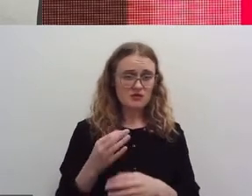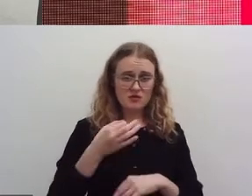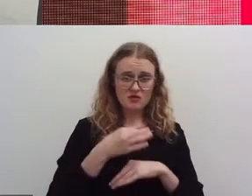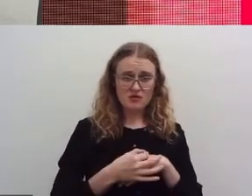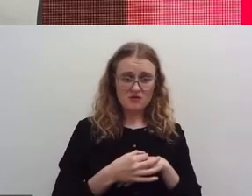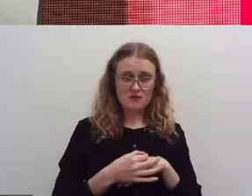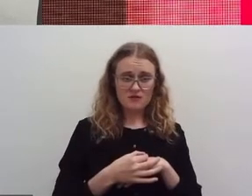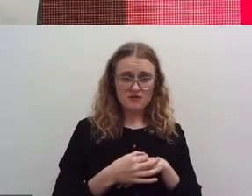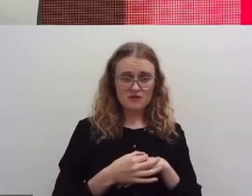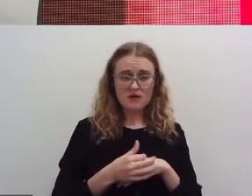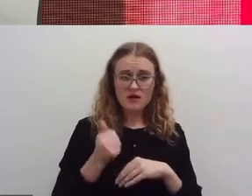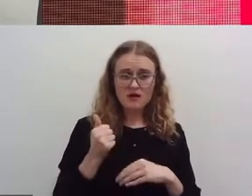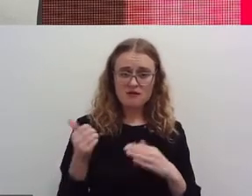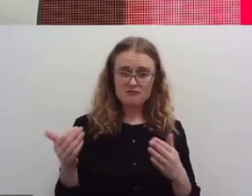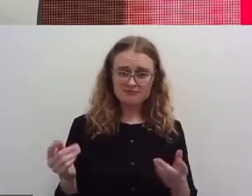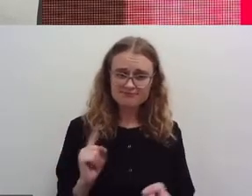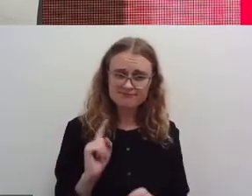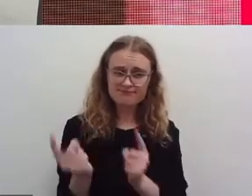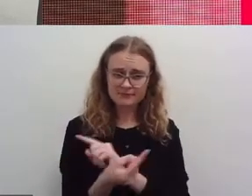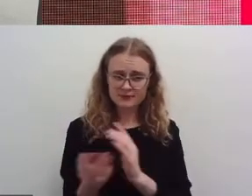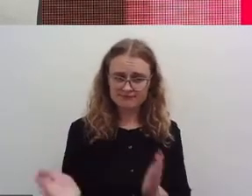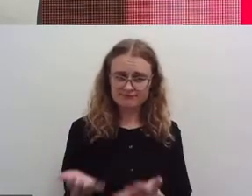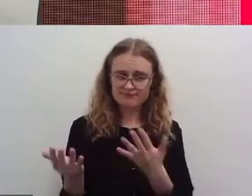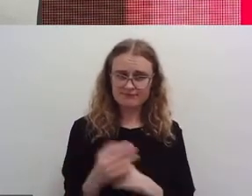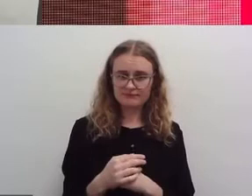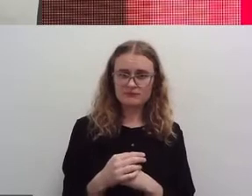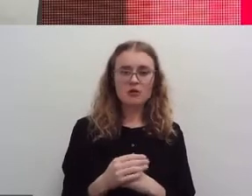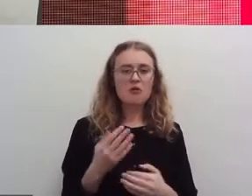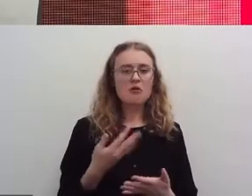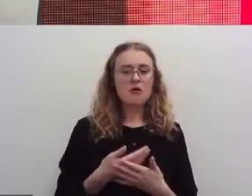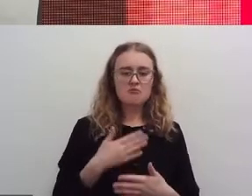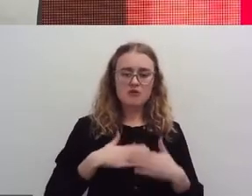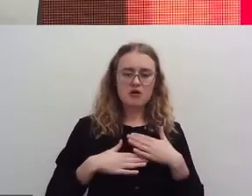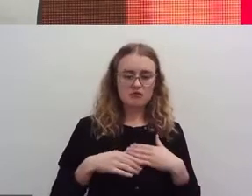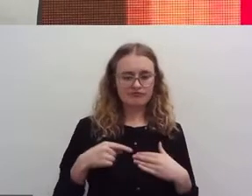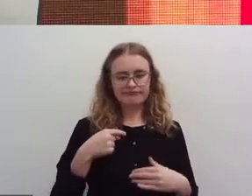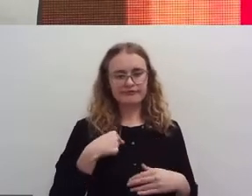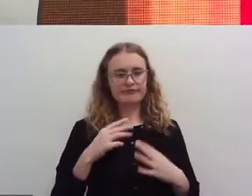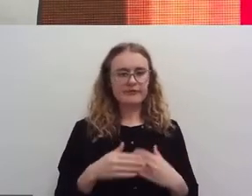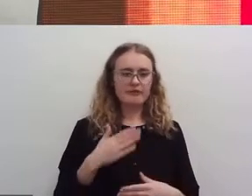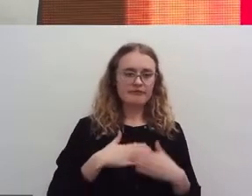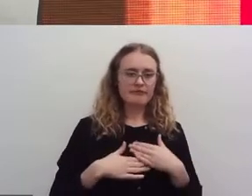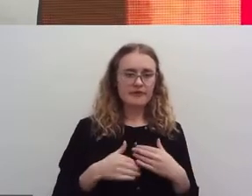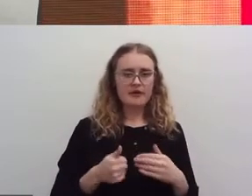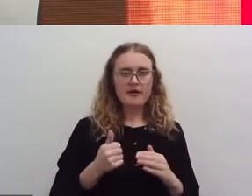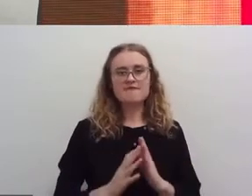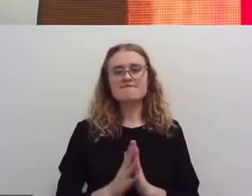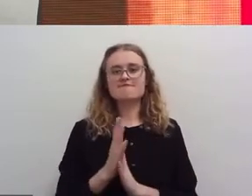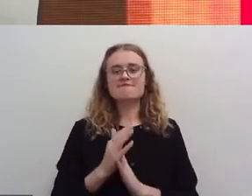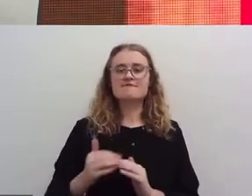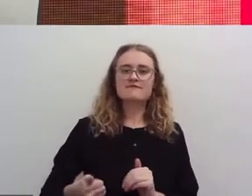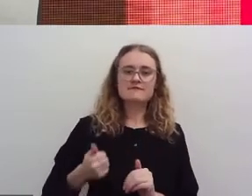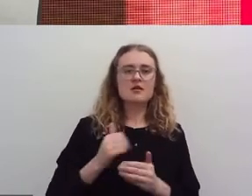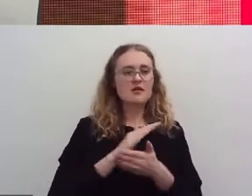our comfort. Yes, of course, it would be better to live in a better environment which is fit and good for us all. Who wouldn't do that,